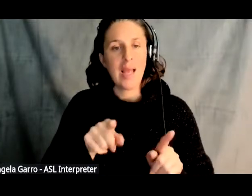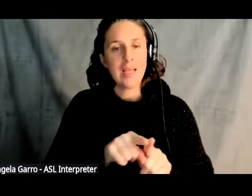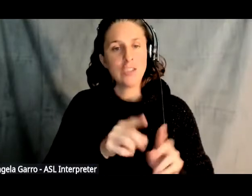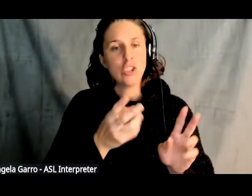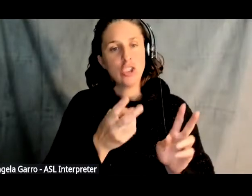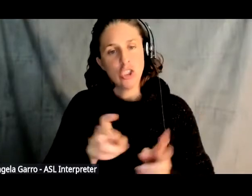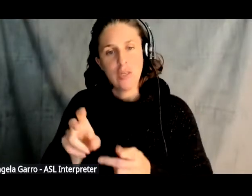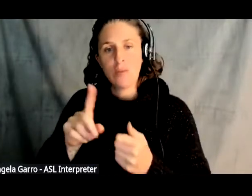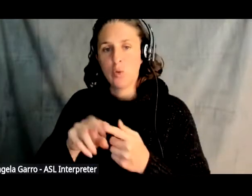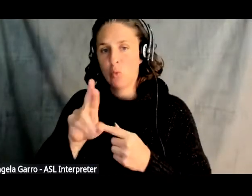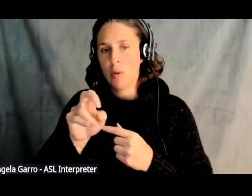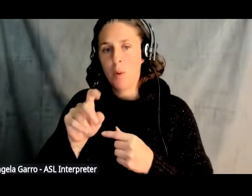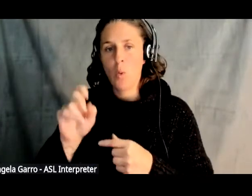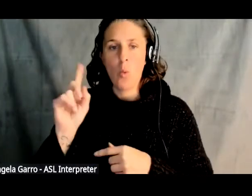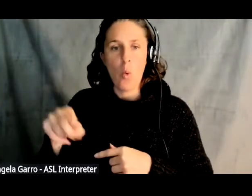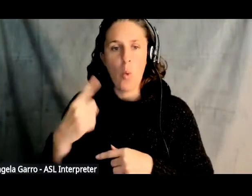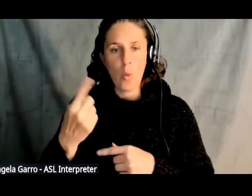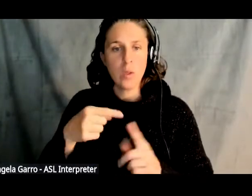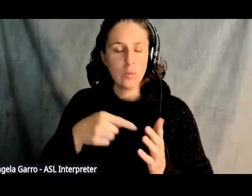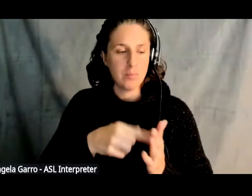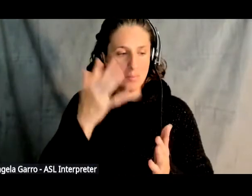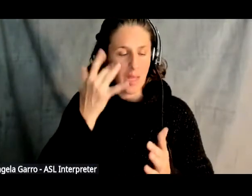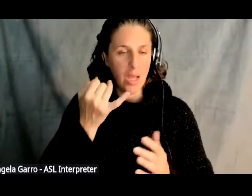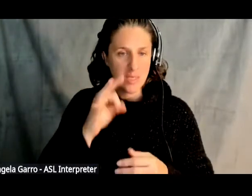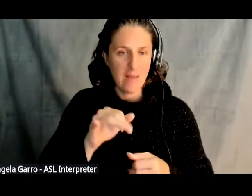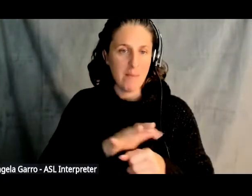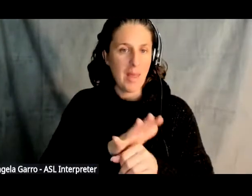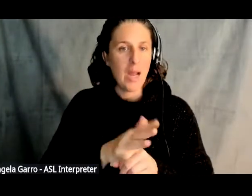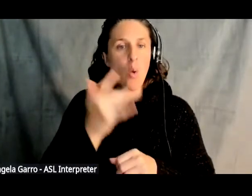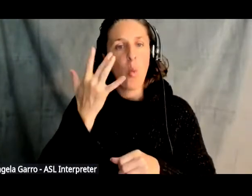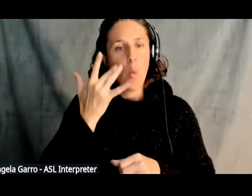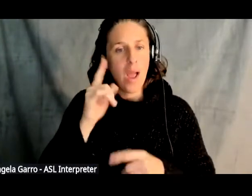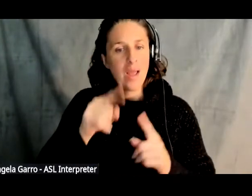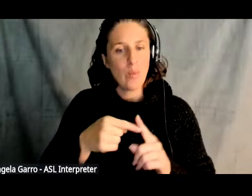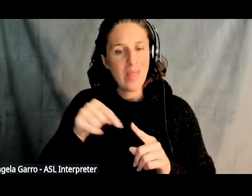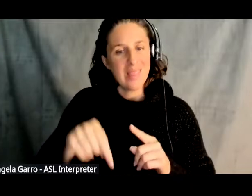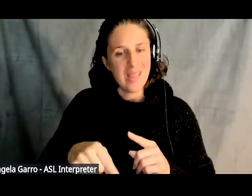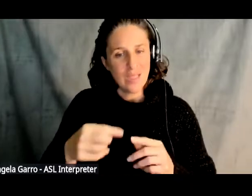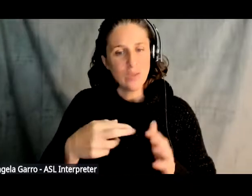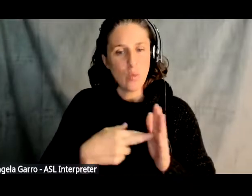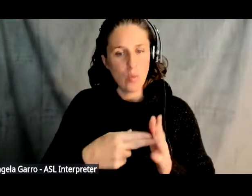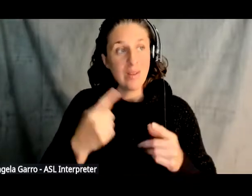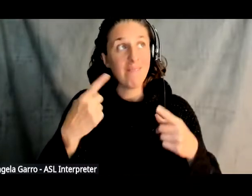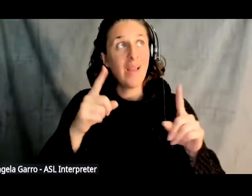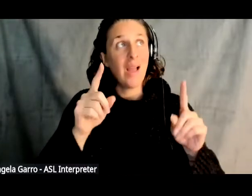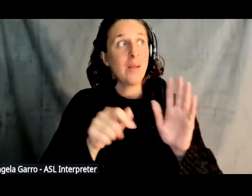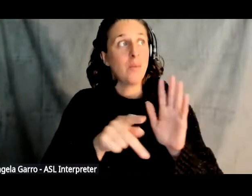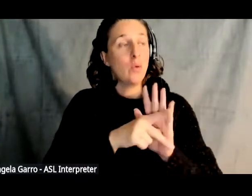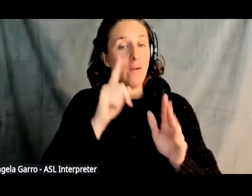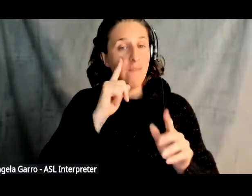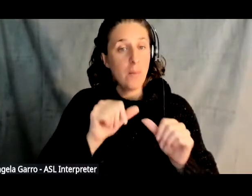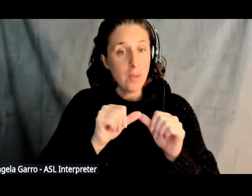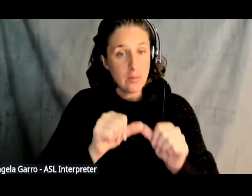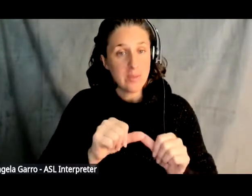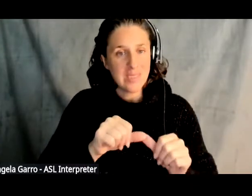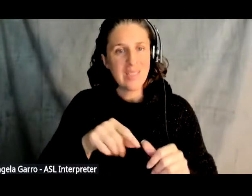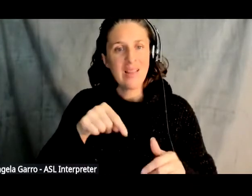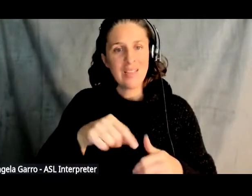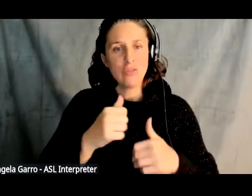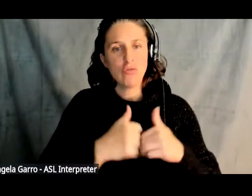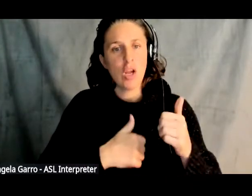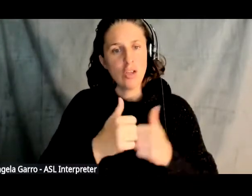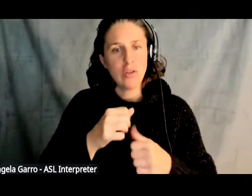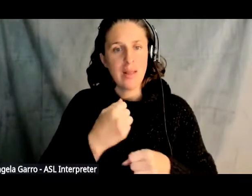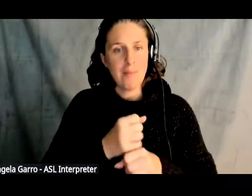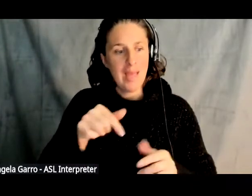remote only due to the pandemic. Why, when this role is finally being approved for permanency, is the structure that makes